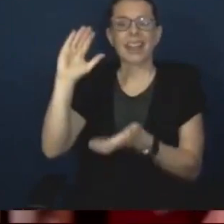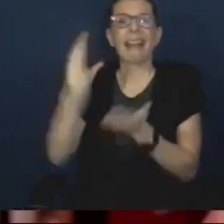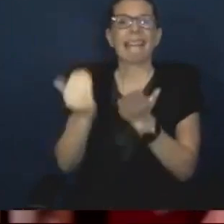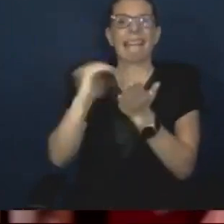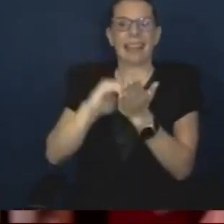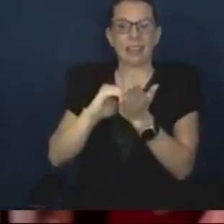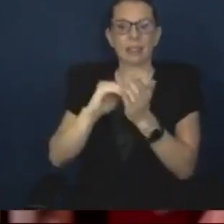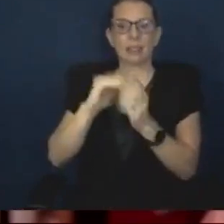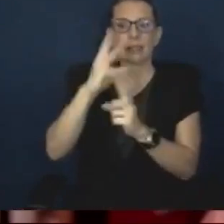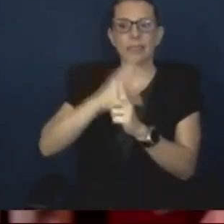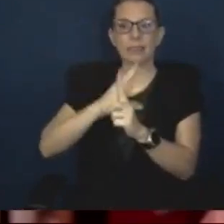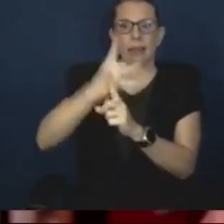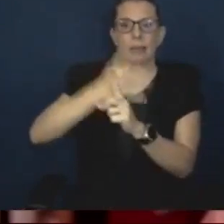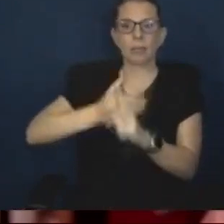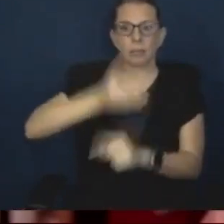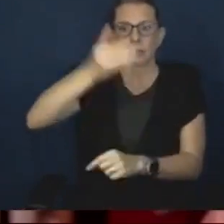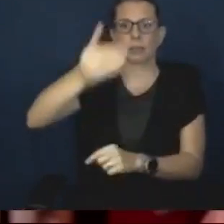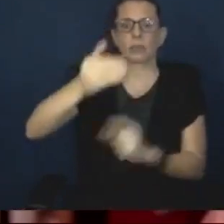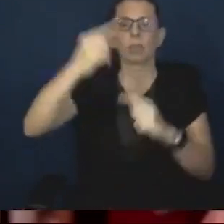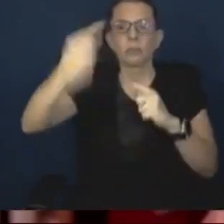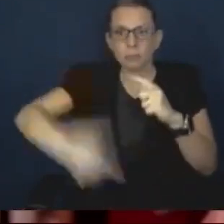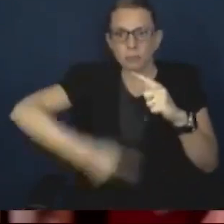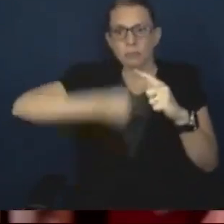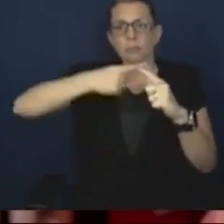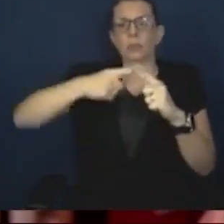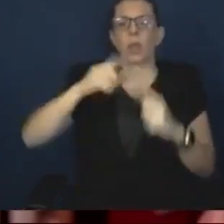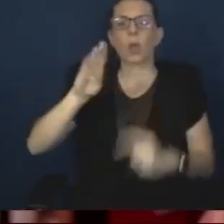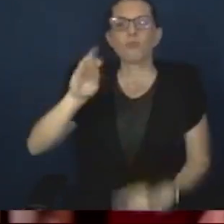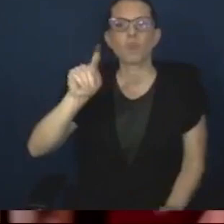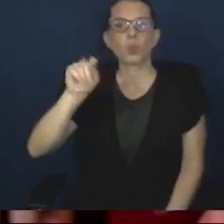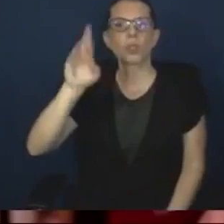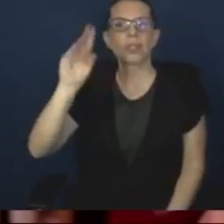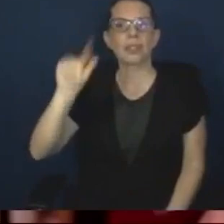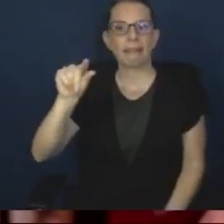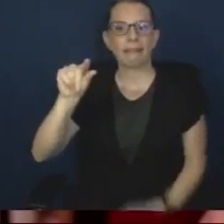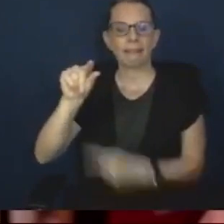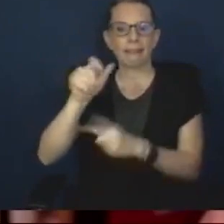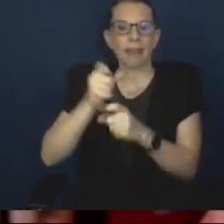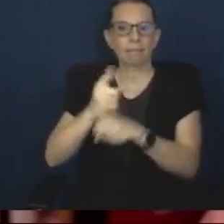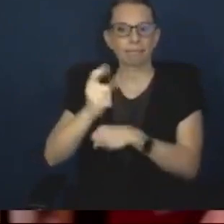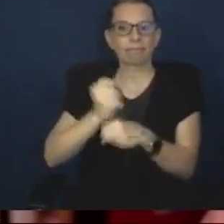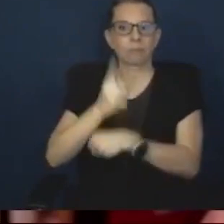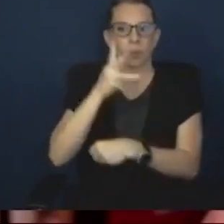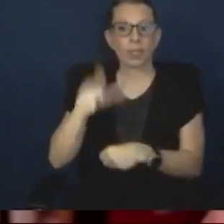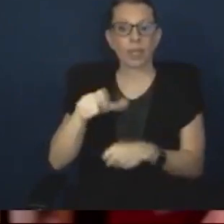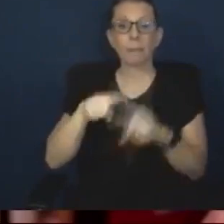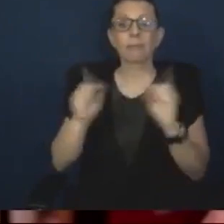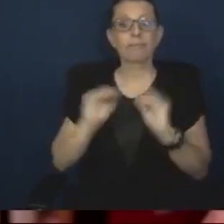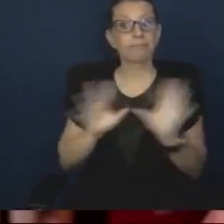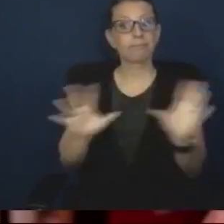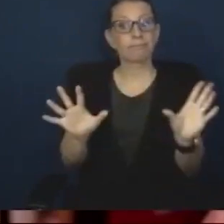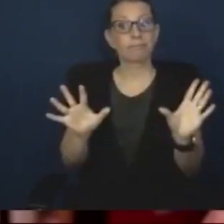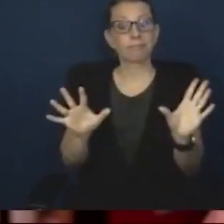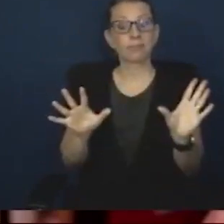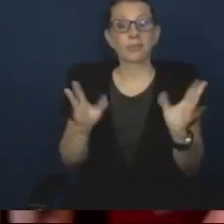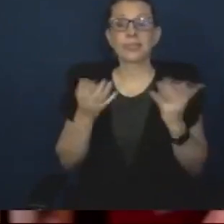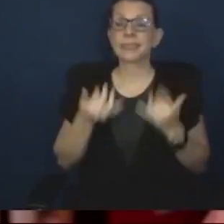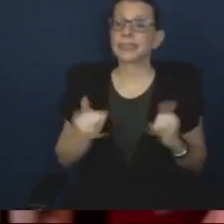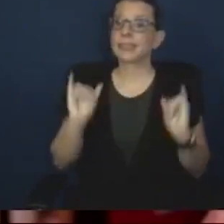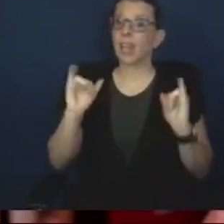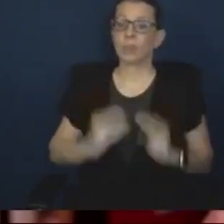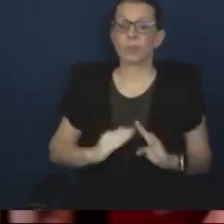going to get in an endless cycle of boosting every year. What is very clear, as I've just said, is that we still